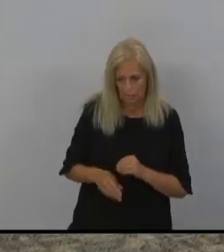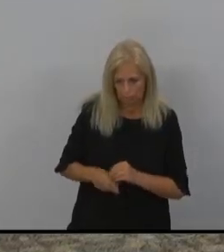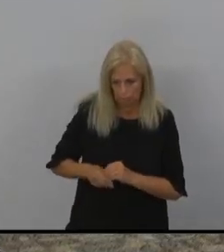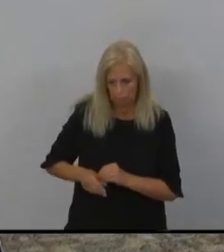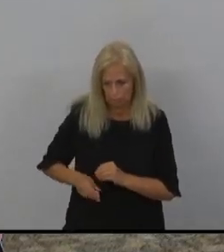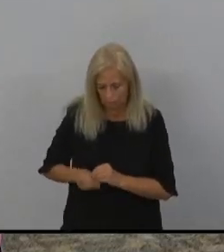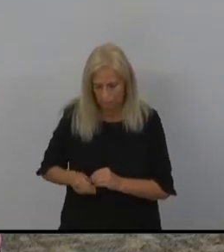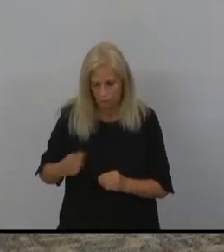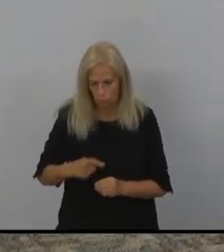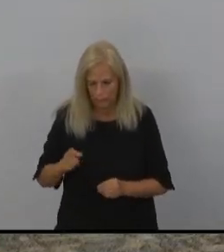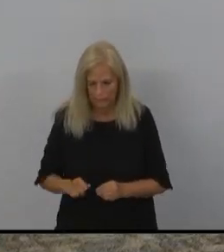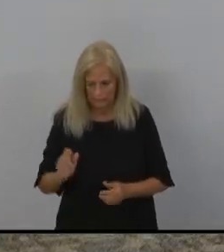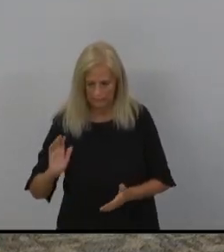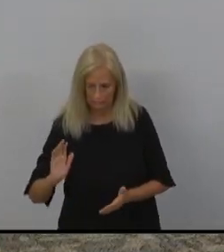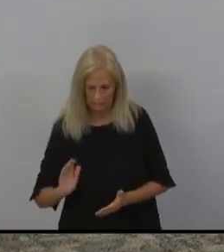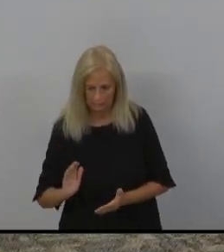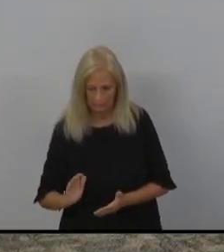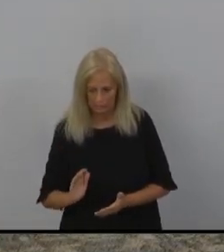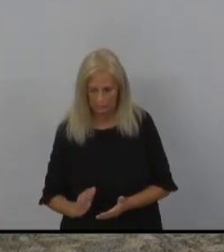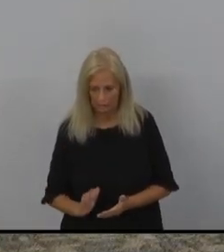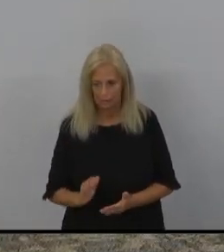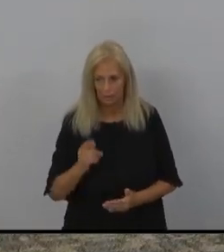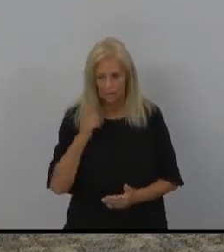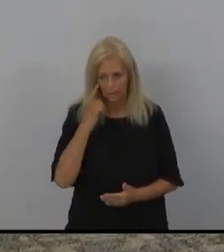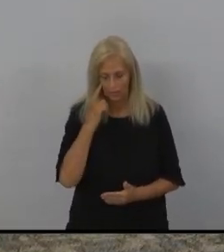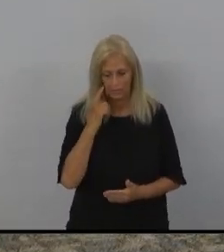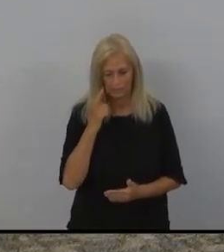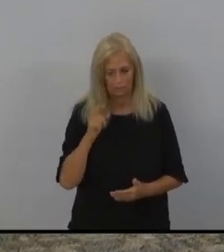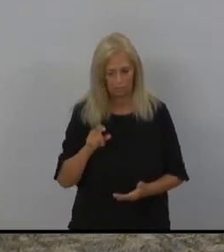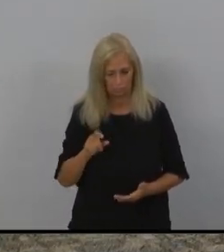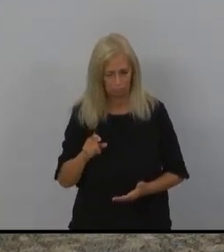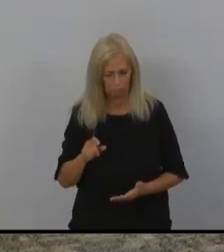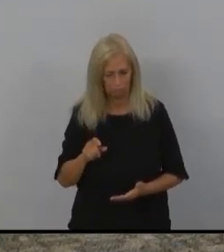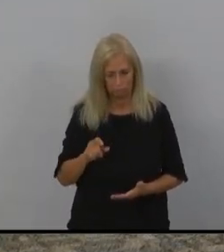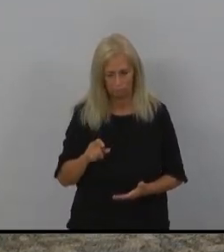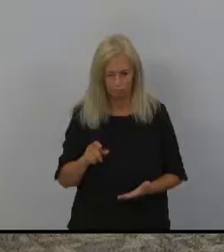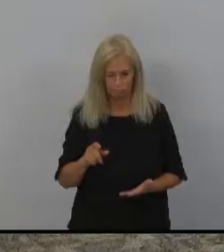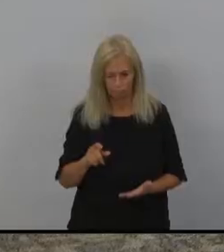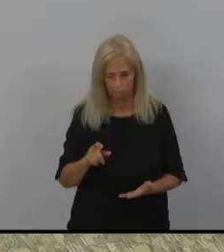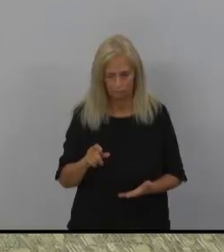to draw this down." So I think there needs to be,